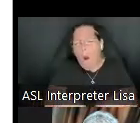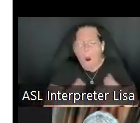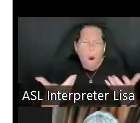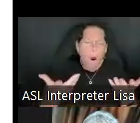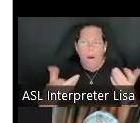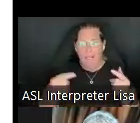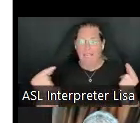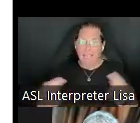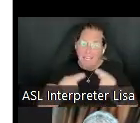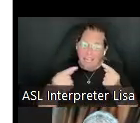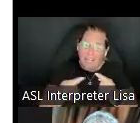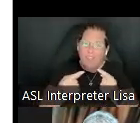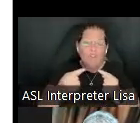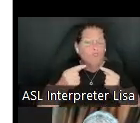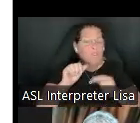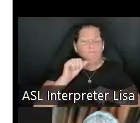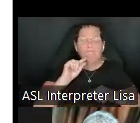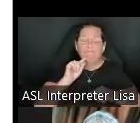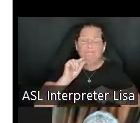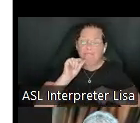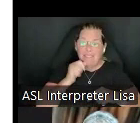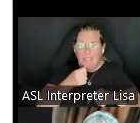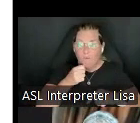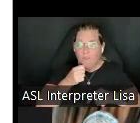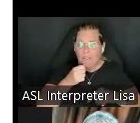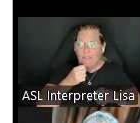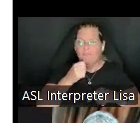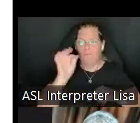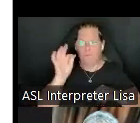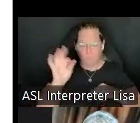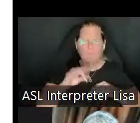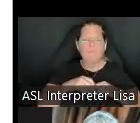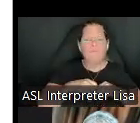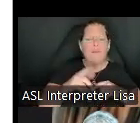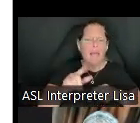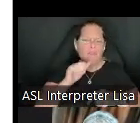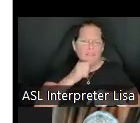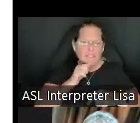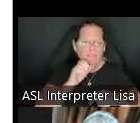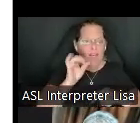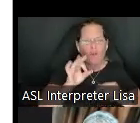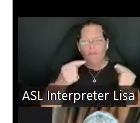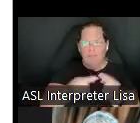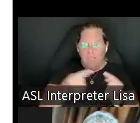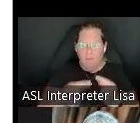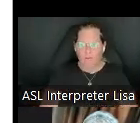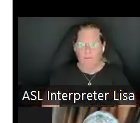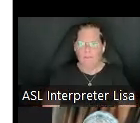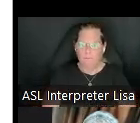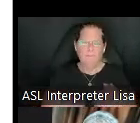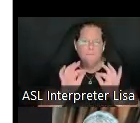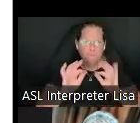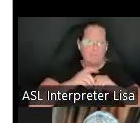the injury is based on where in the brain the injury took place and the severity of the injury. But I think it's